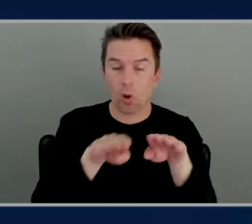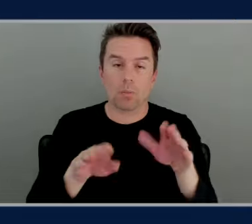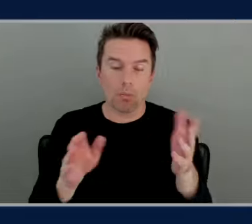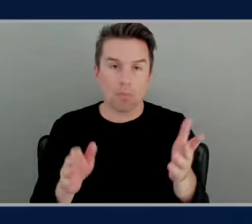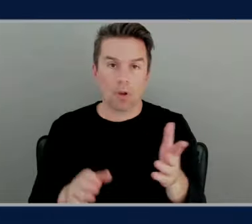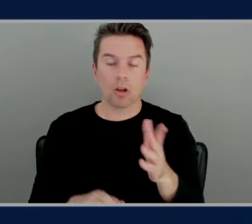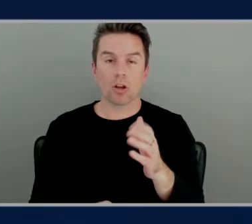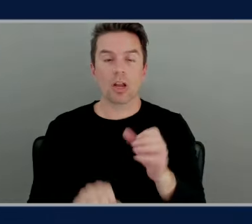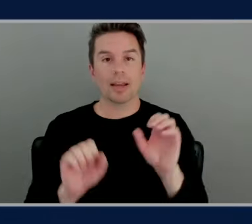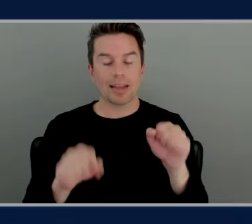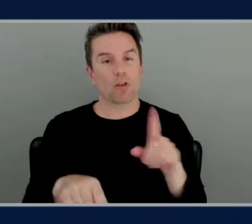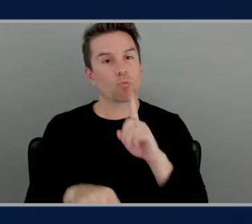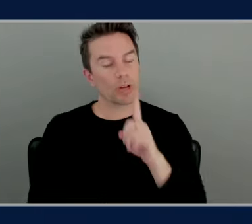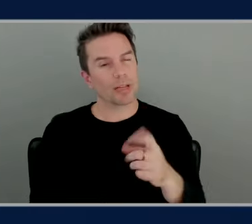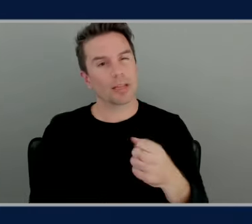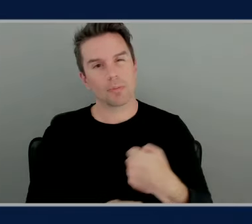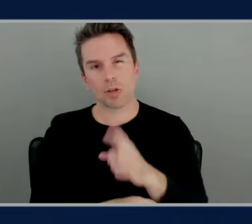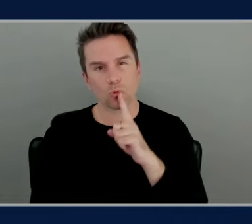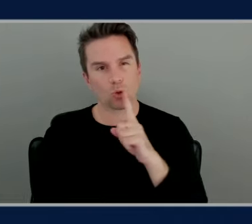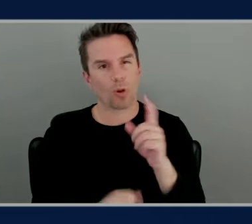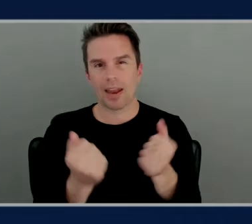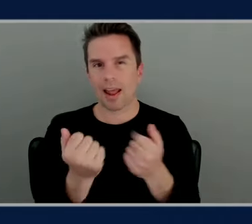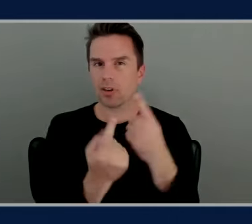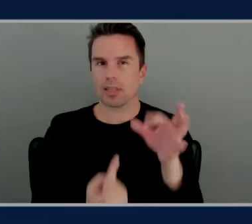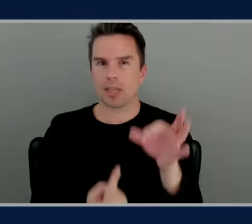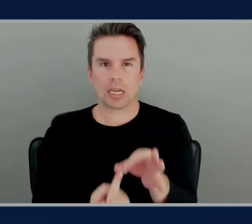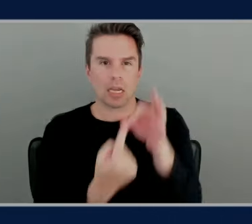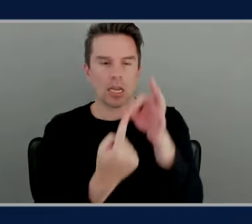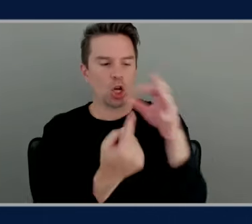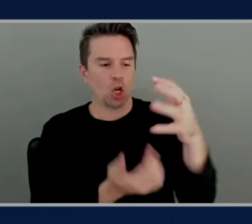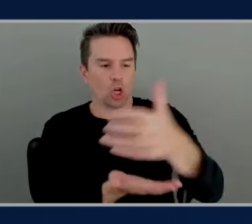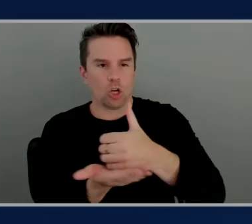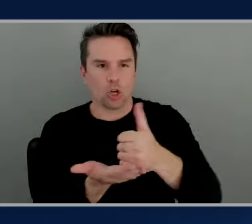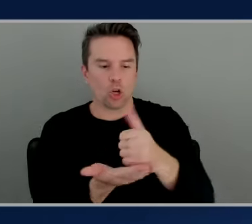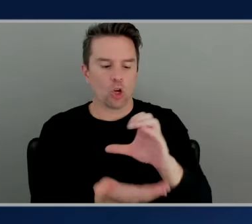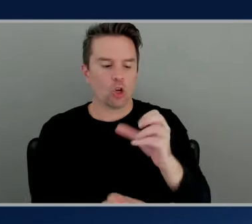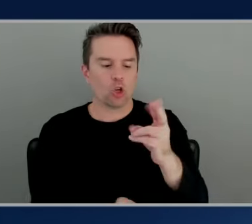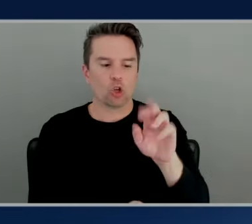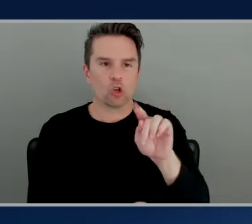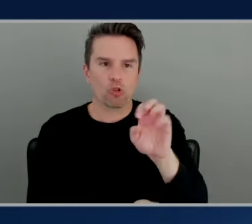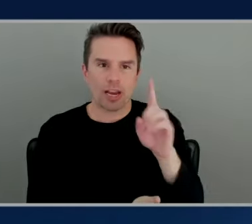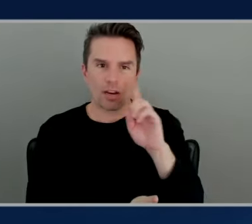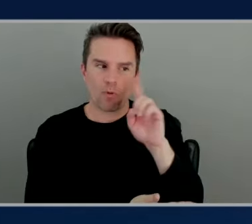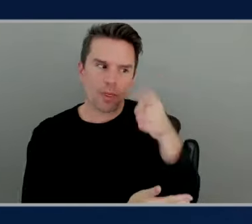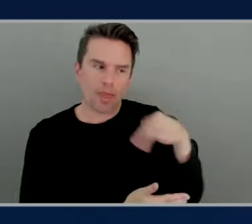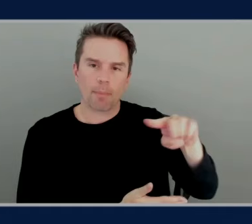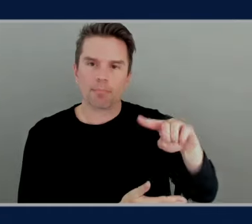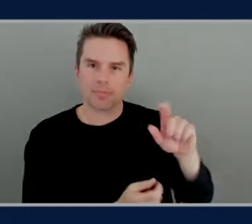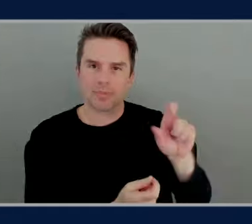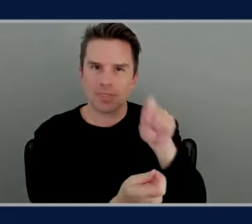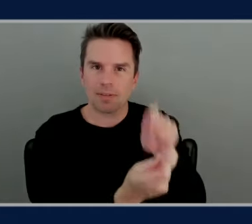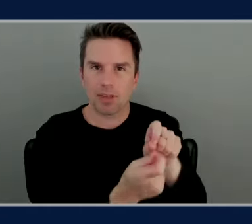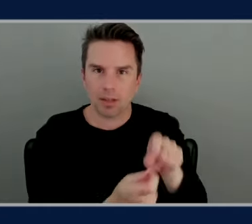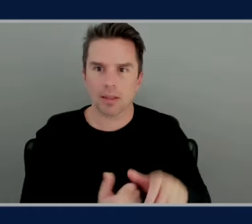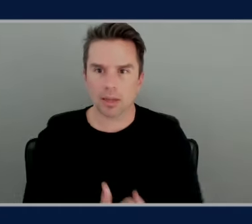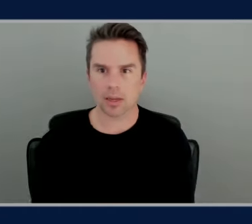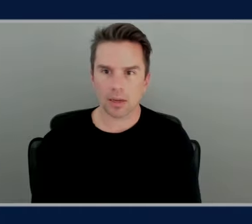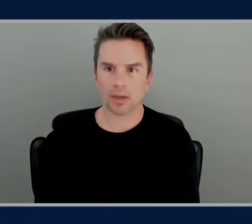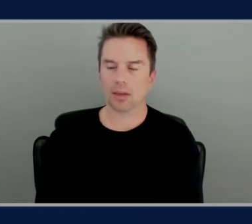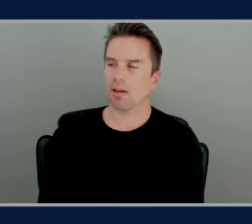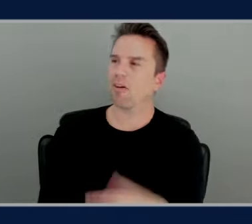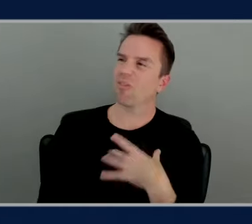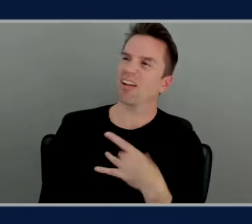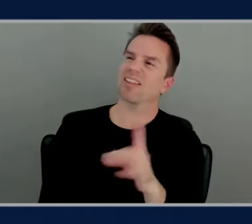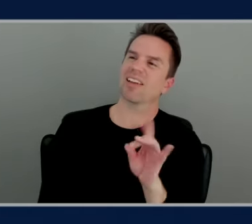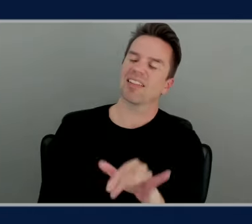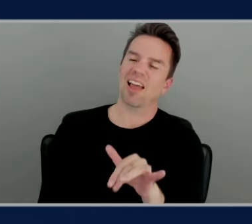DSC on AWS. I think that's going to be definitely a game changer. Yeah, I like that. That's what we like to hear, you